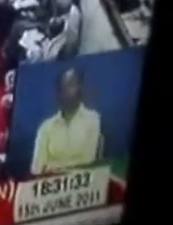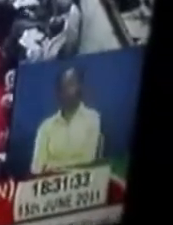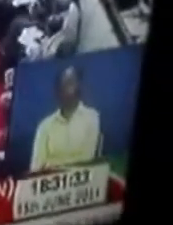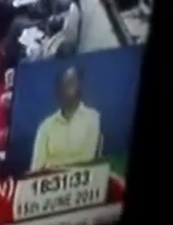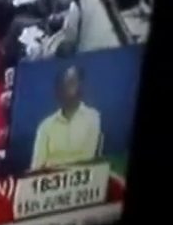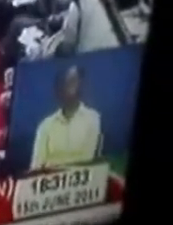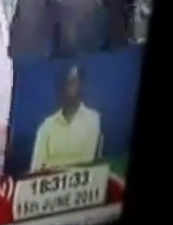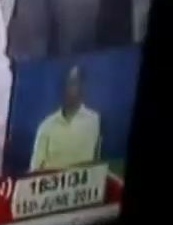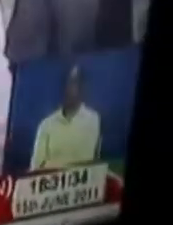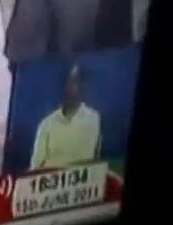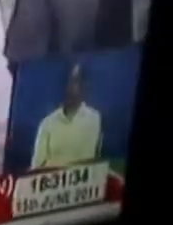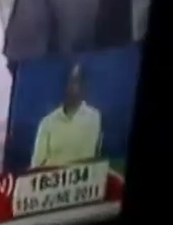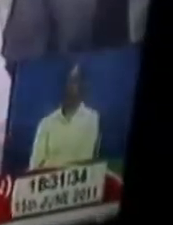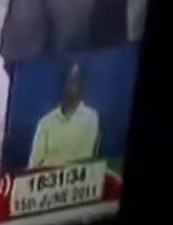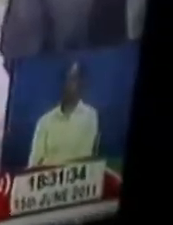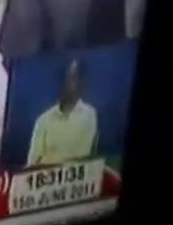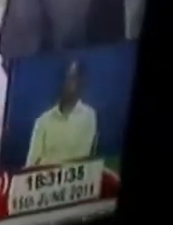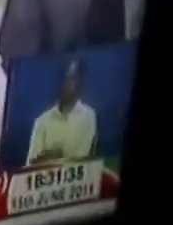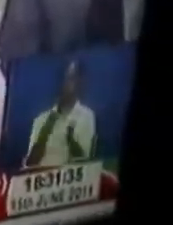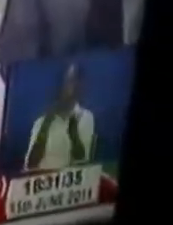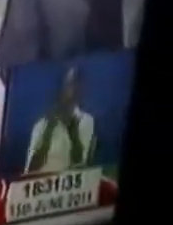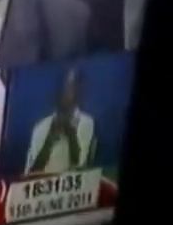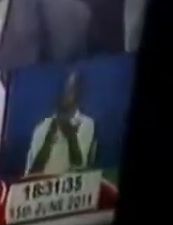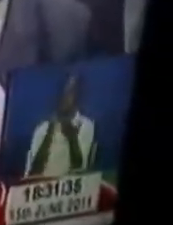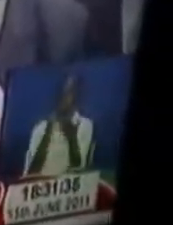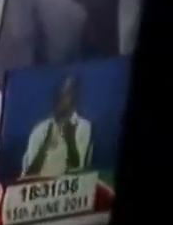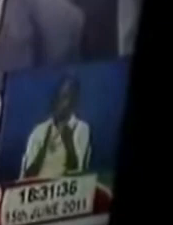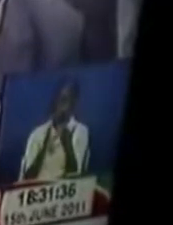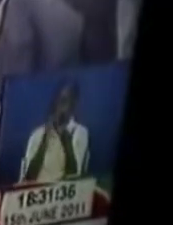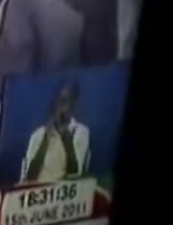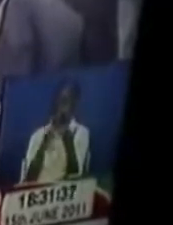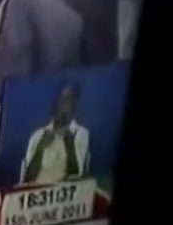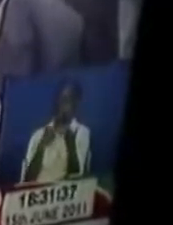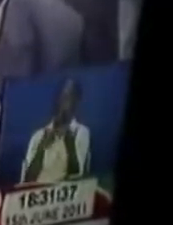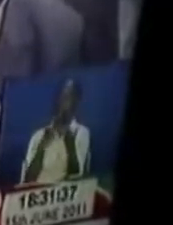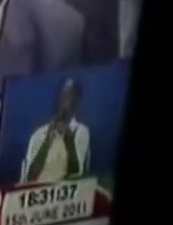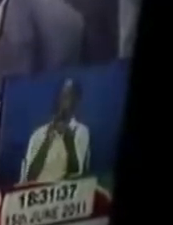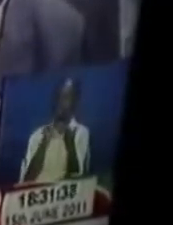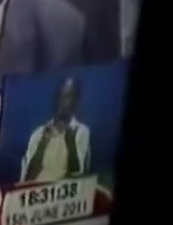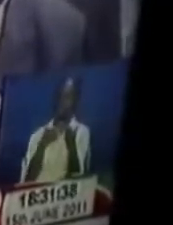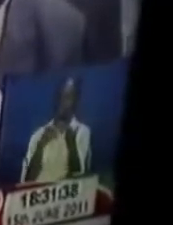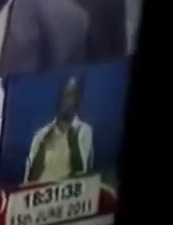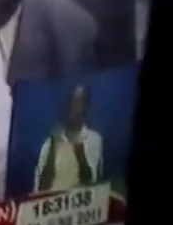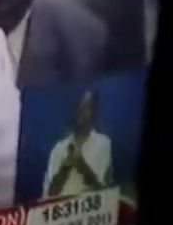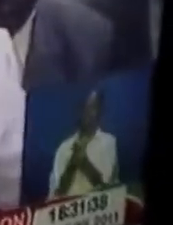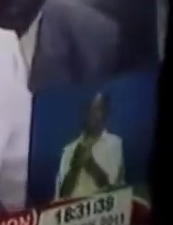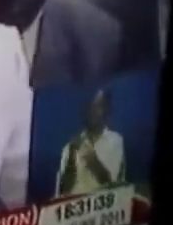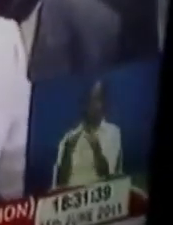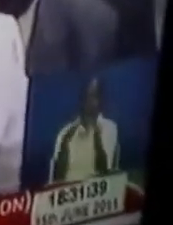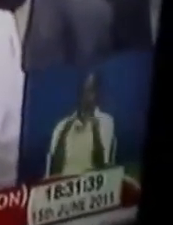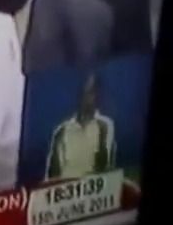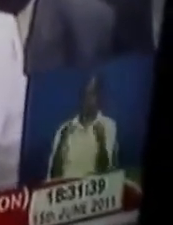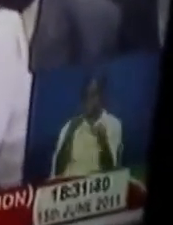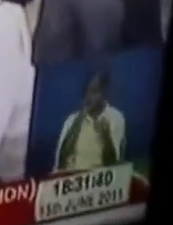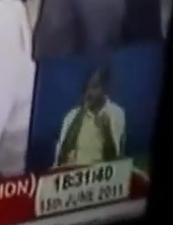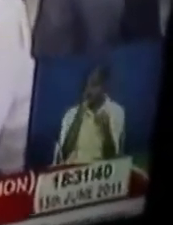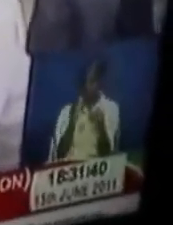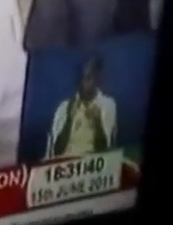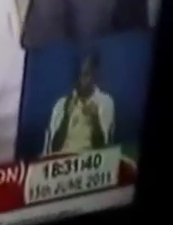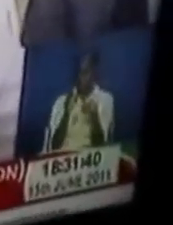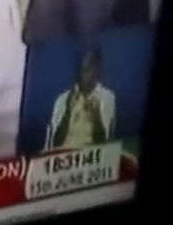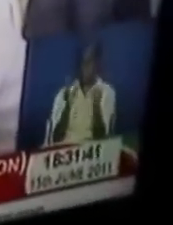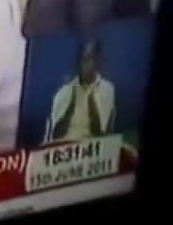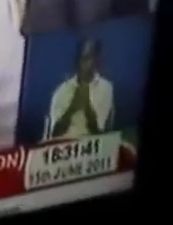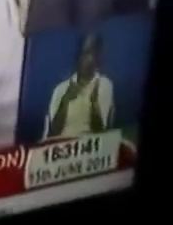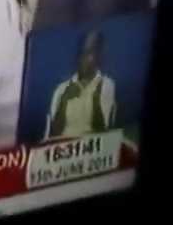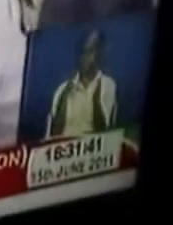Thank you, Mr. Speaker. Mr. Speaker, I want to say that I take the work of this House very seriously. And